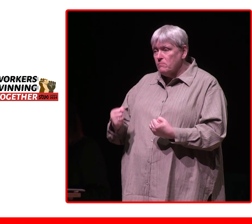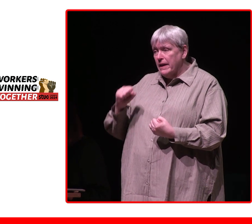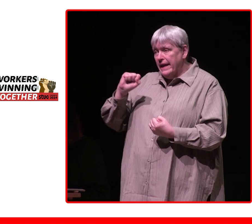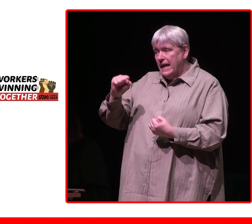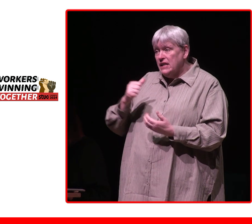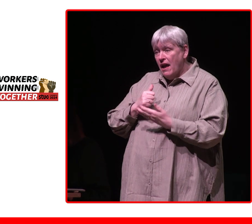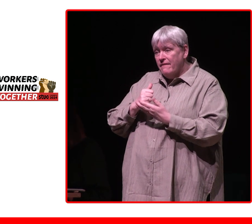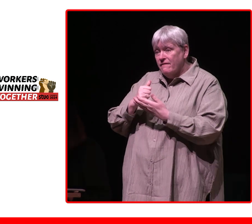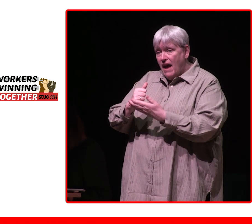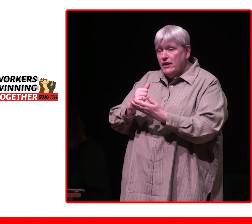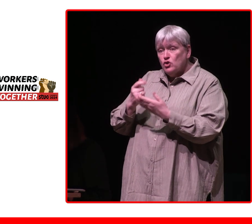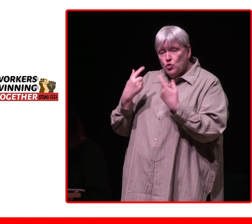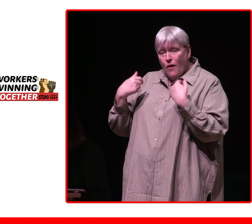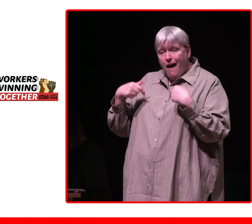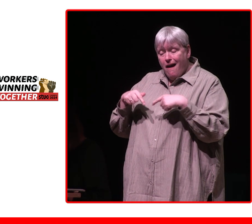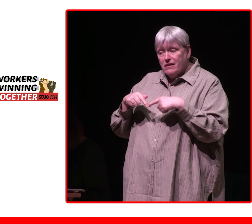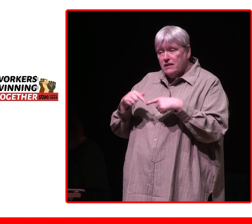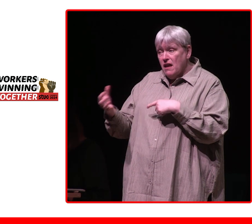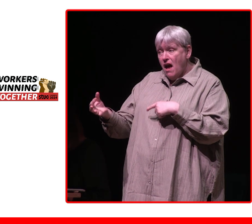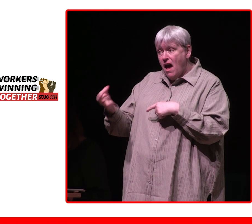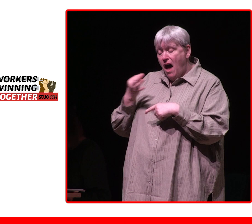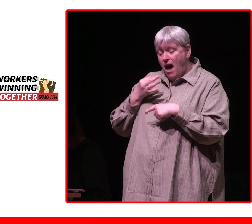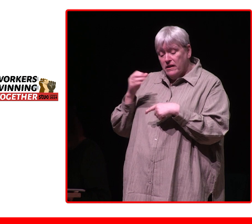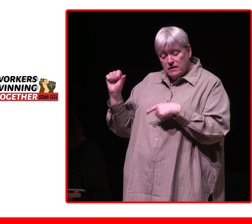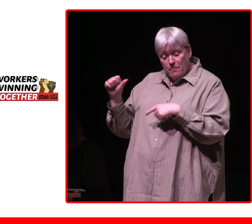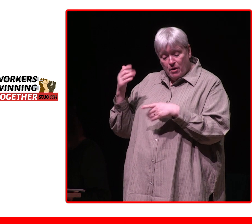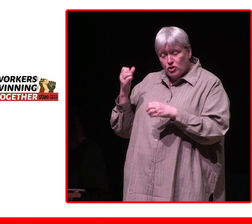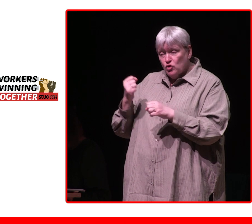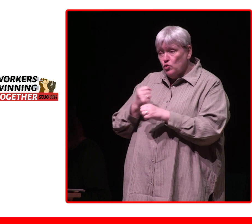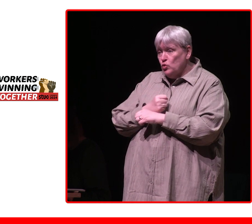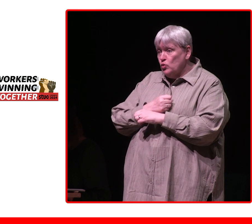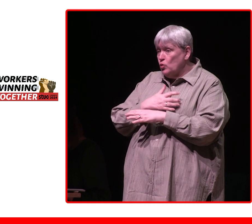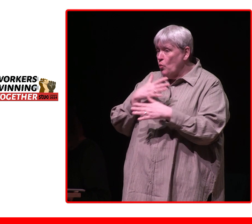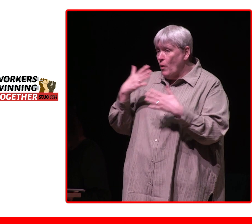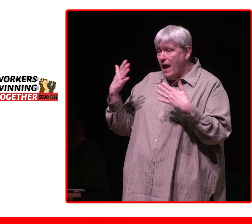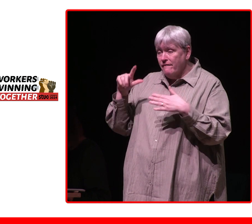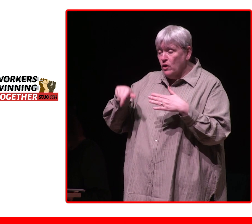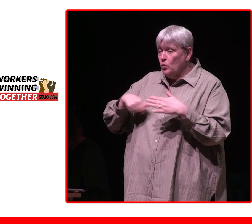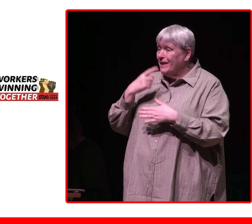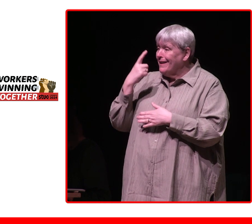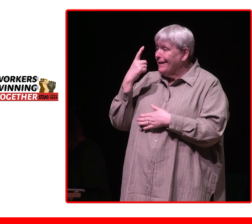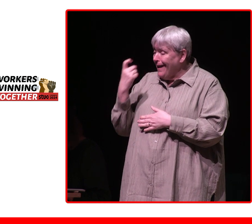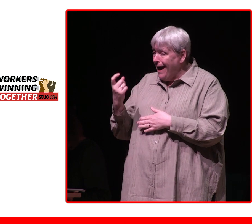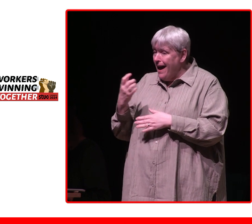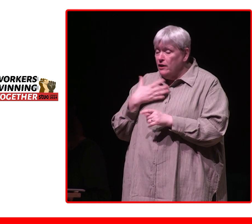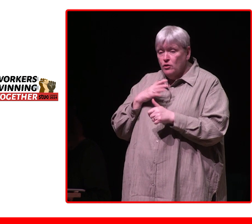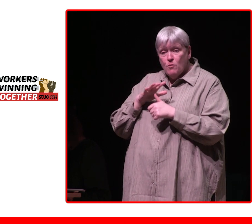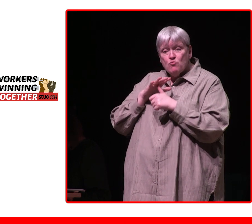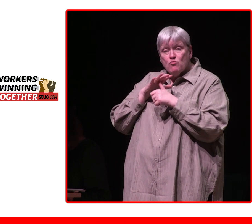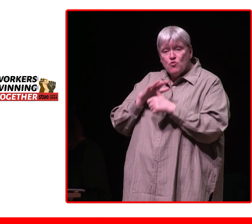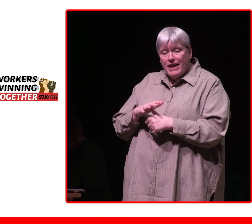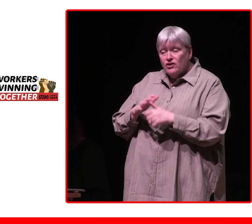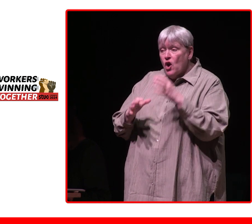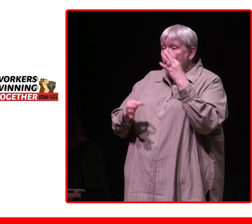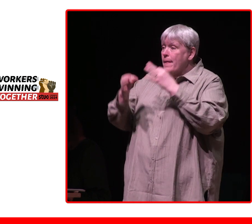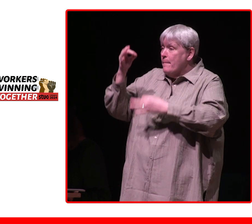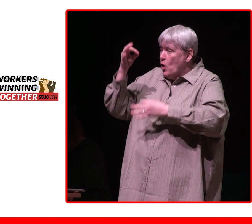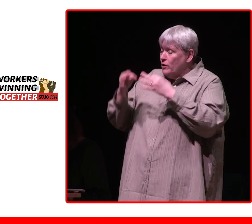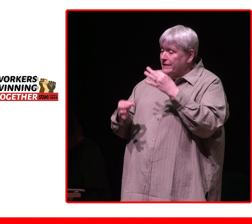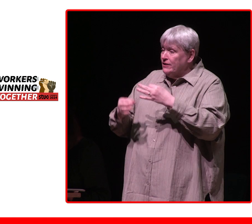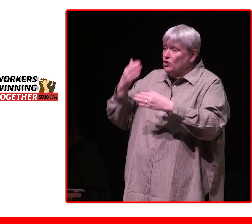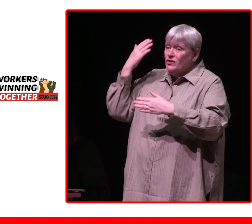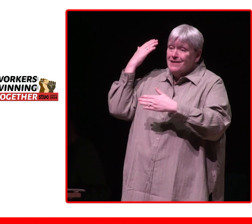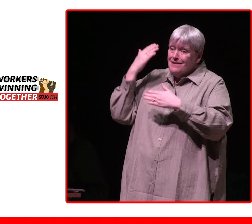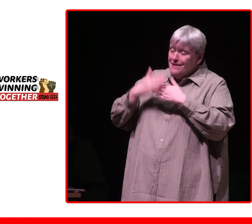advice to us, and he asked us that we must do whatever we can to put pressure on the politicians, that we should